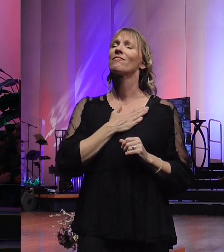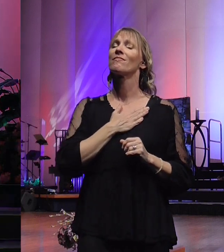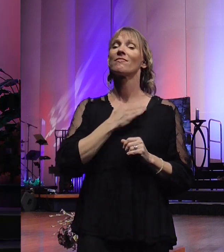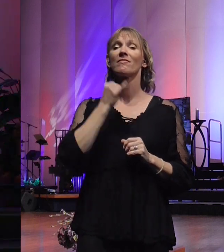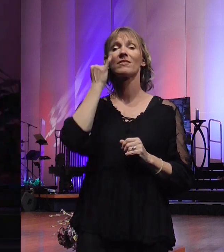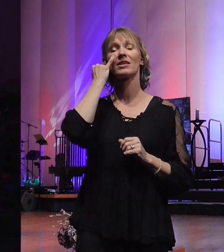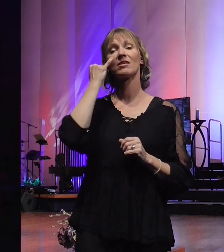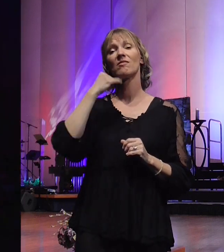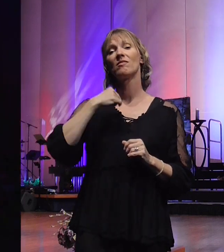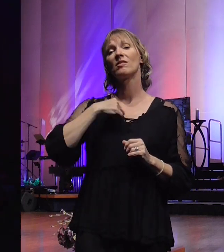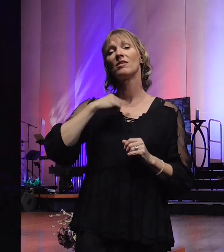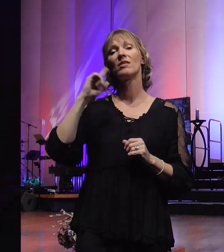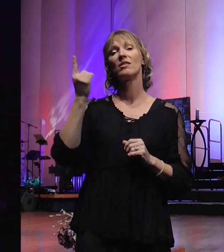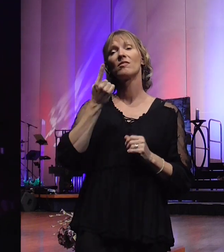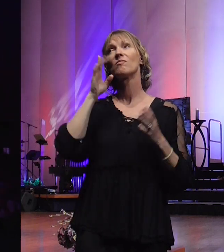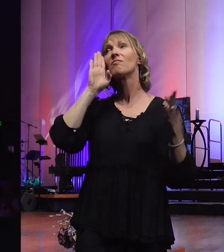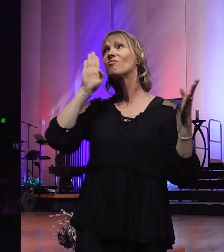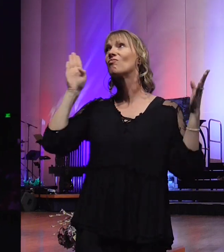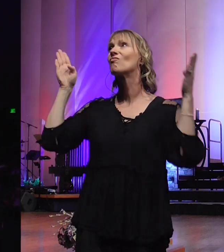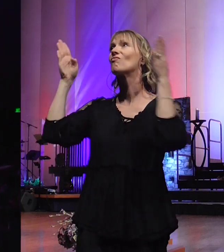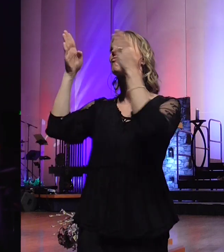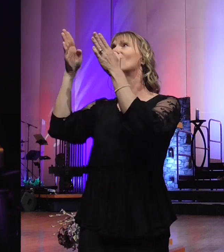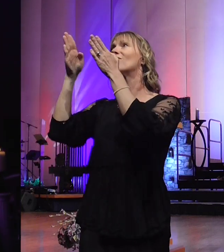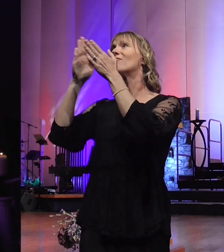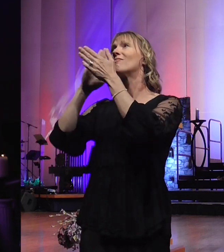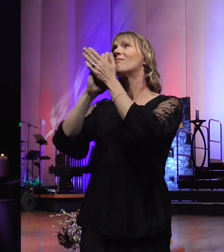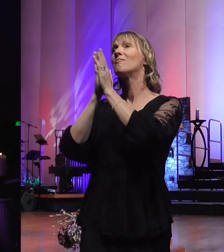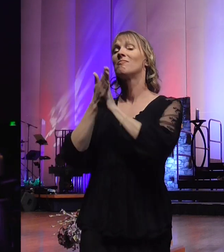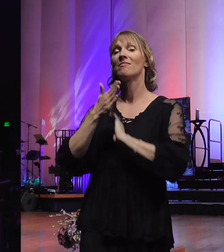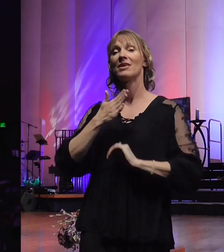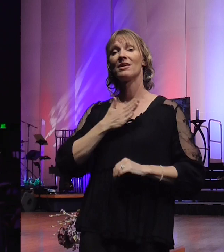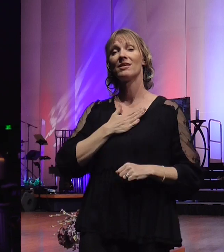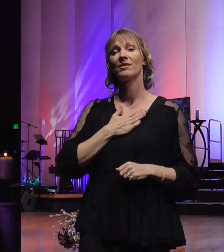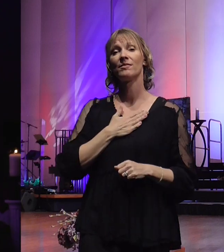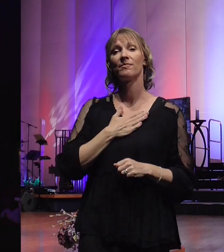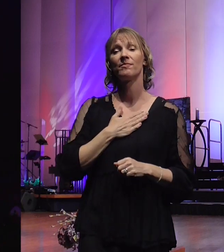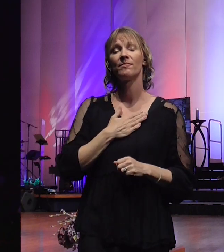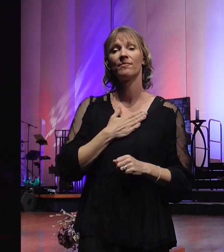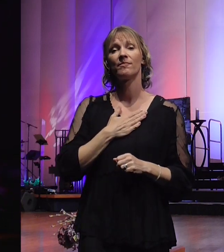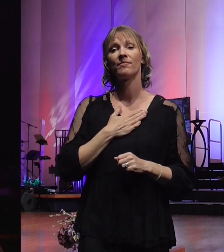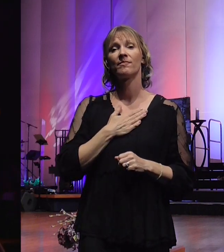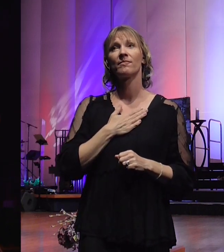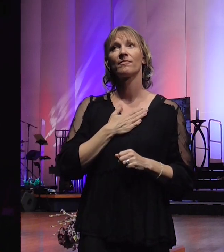if I only make you mine.